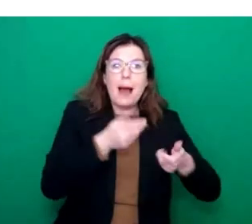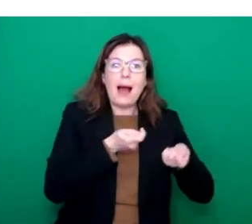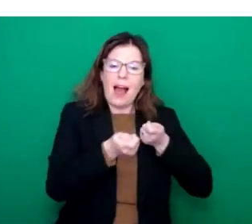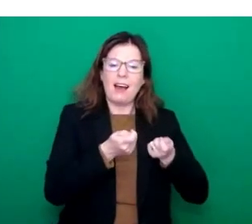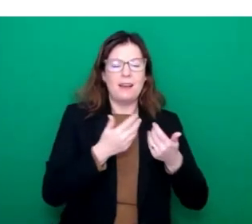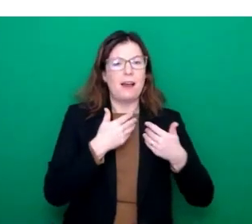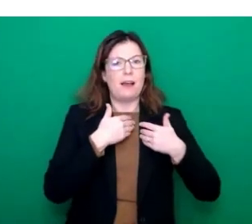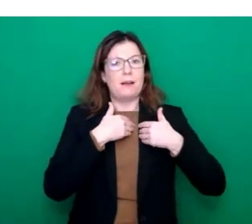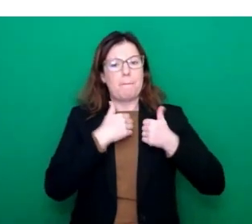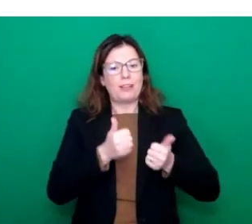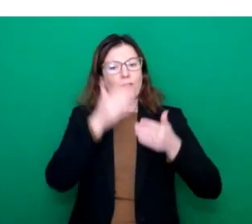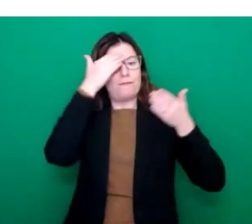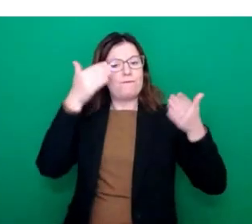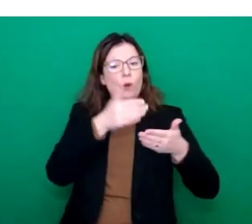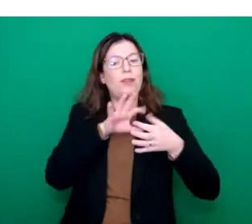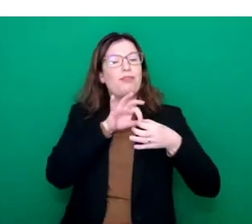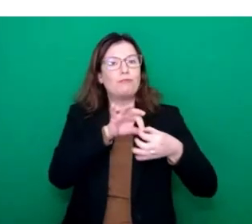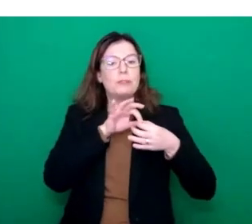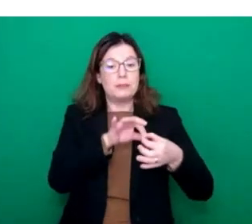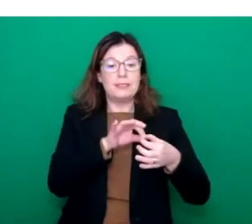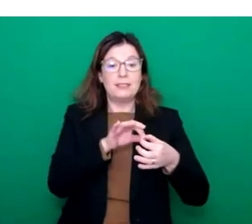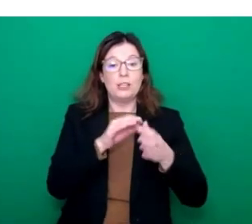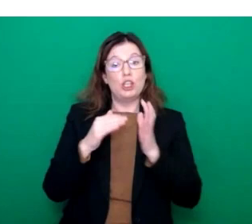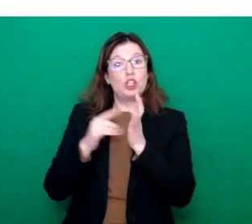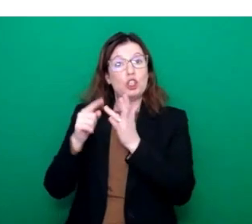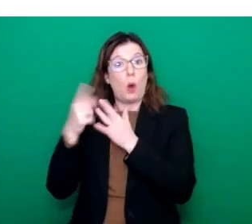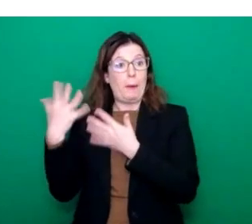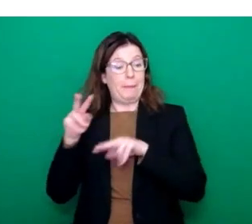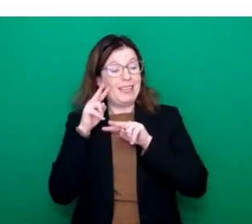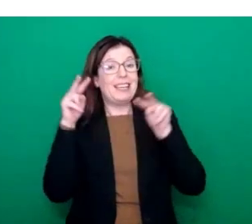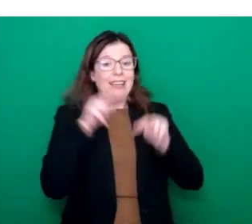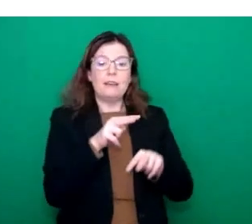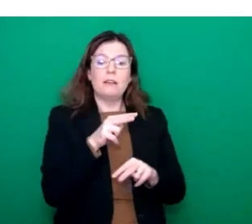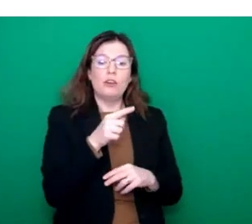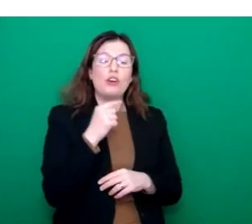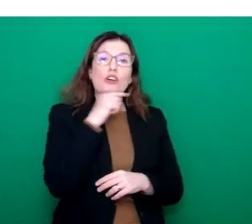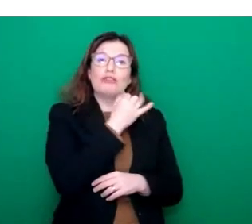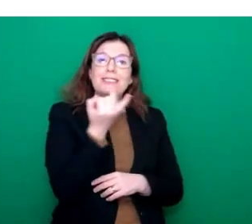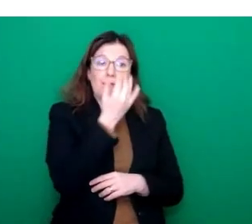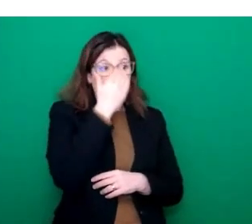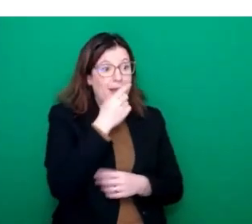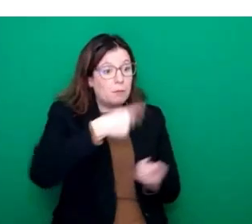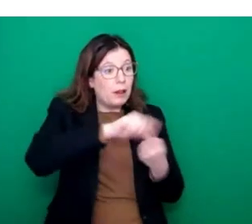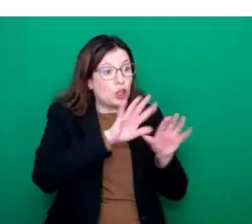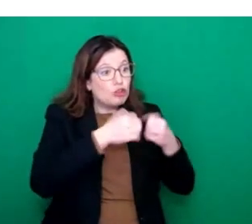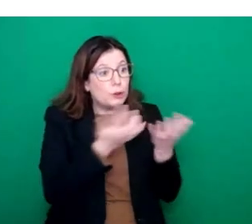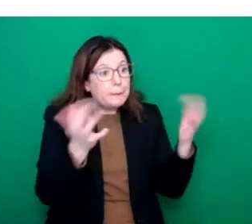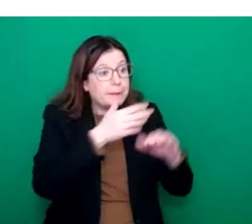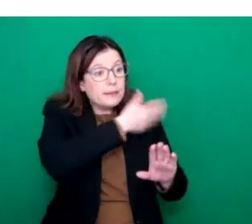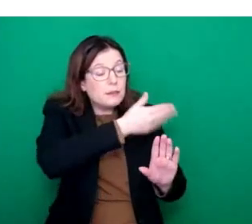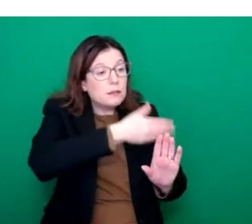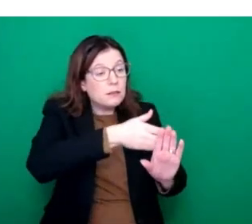therapy principles. And Zoe's recent service evaluation of 117 people who've gone through our groups were suggesting